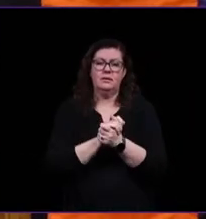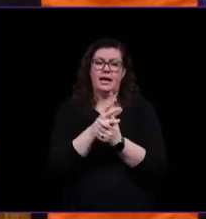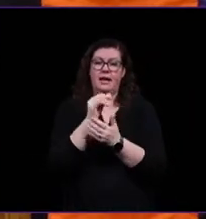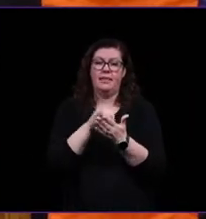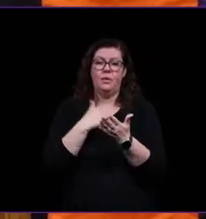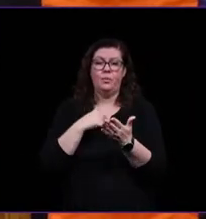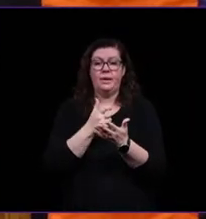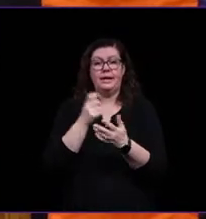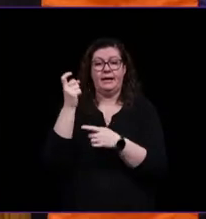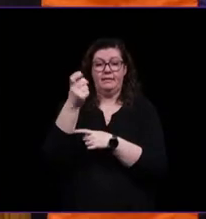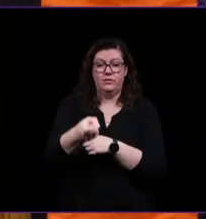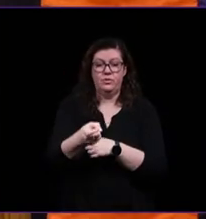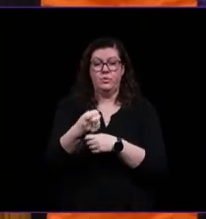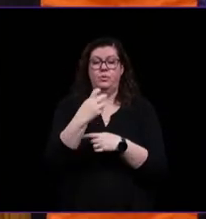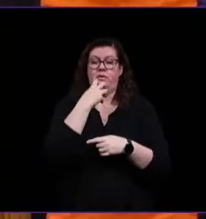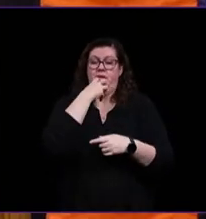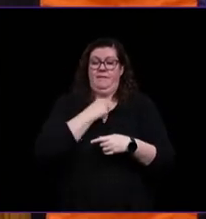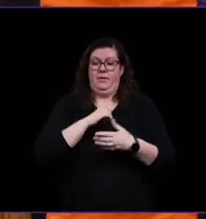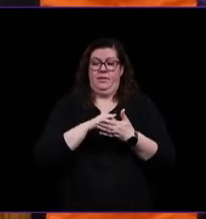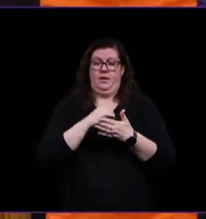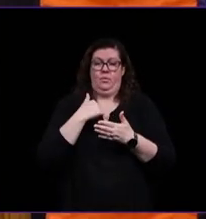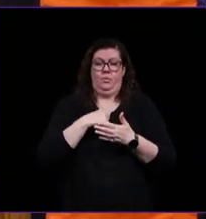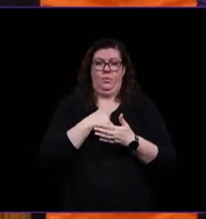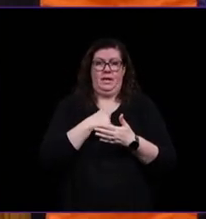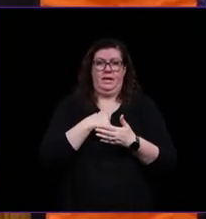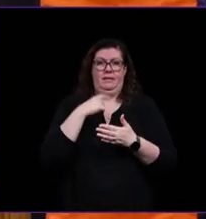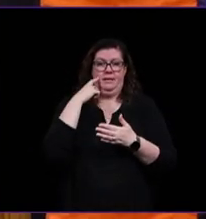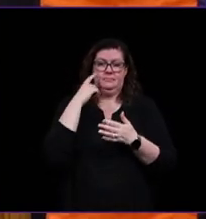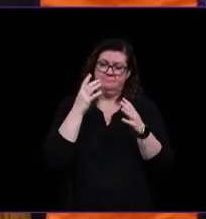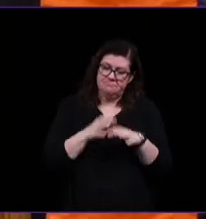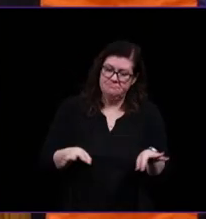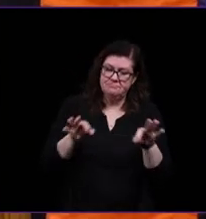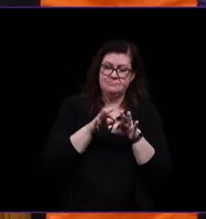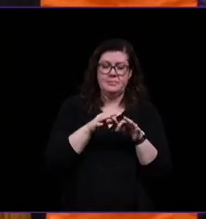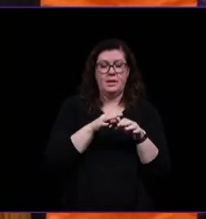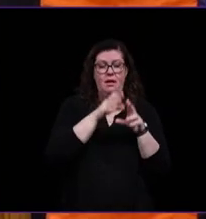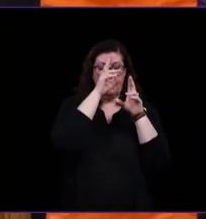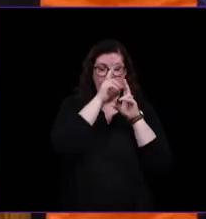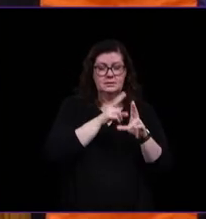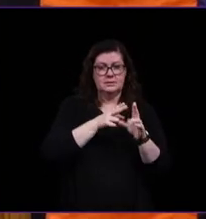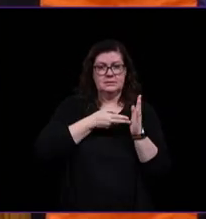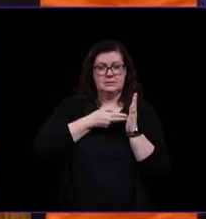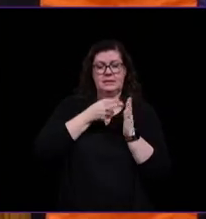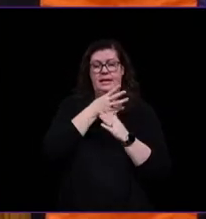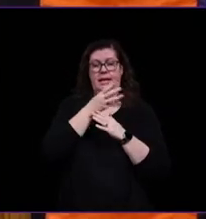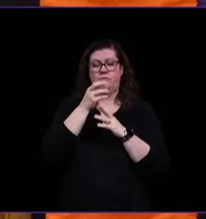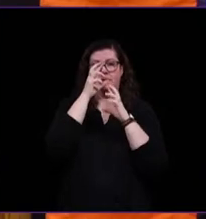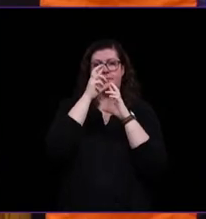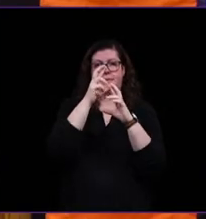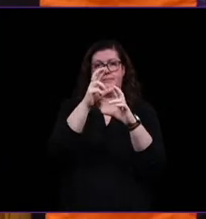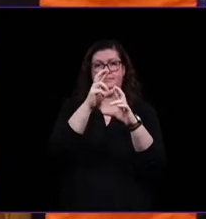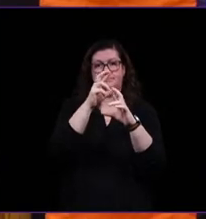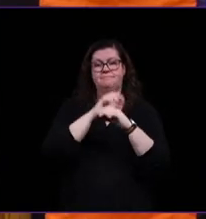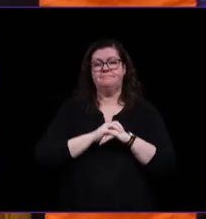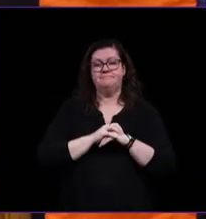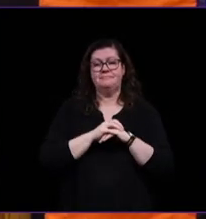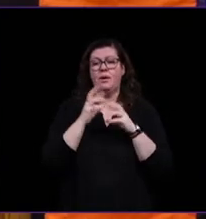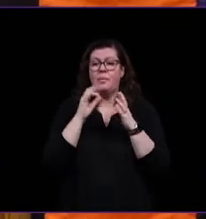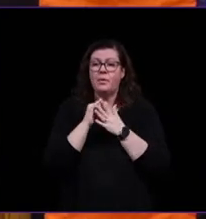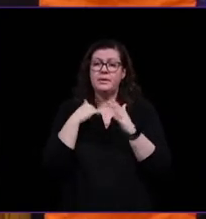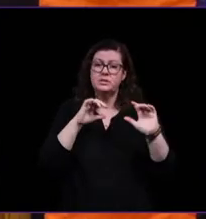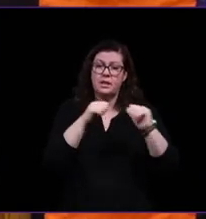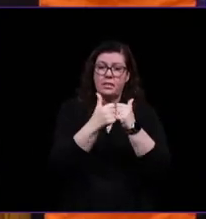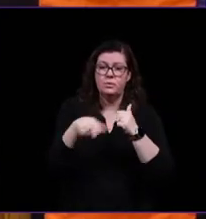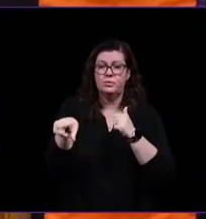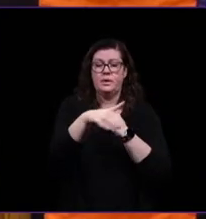instilled in you the core values that we hold so dear: honesty, integrity, and respect. I hope that we challenged you